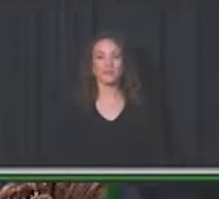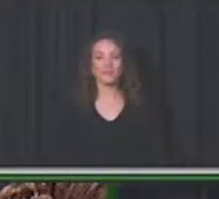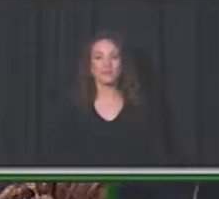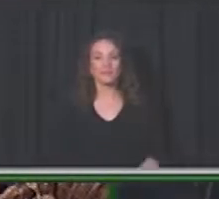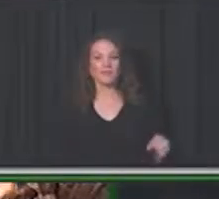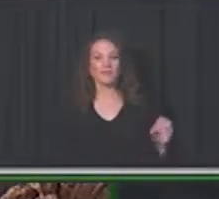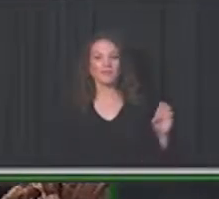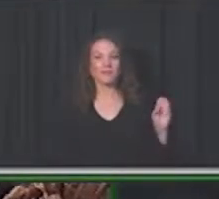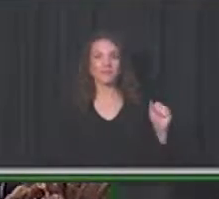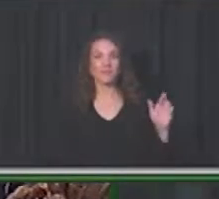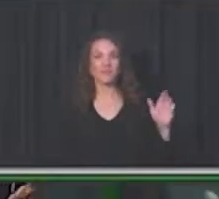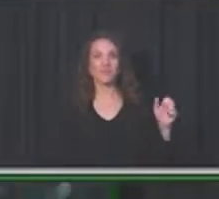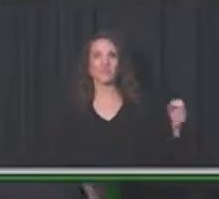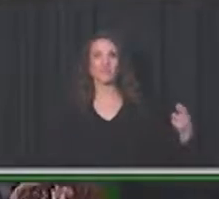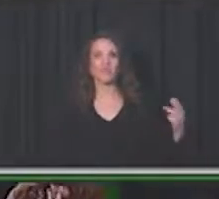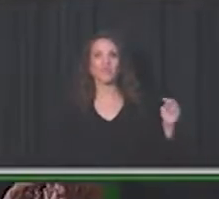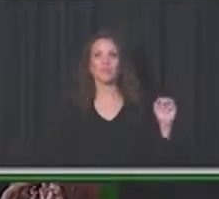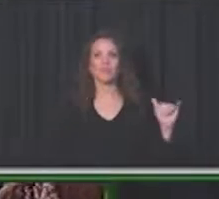Sarah Mays.